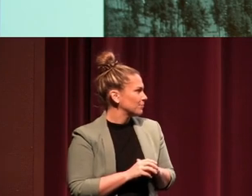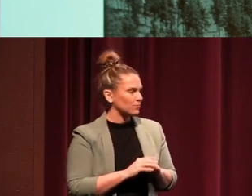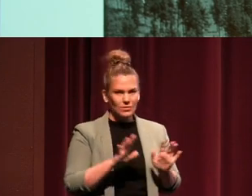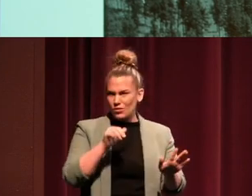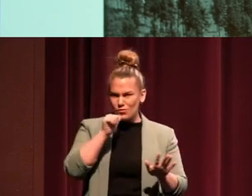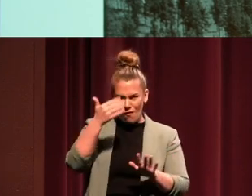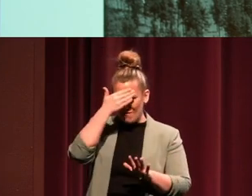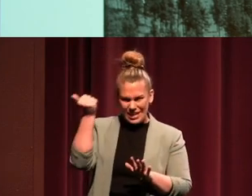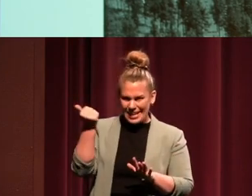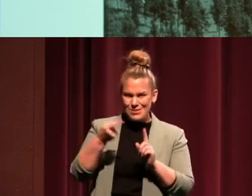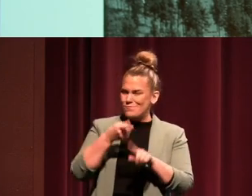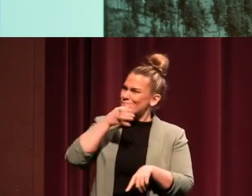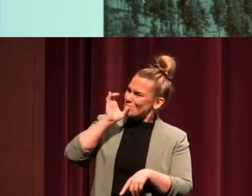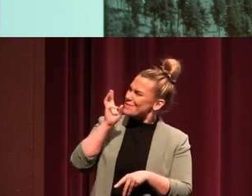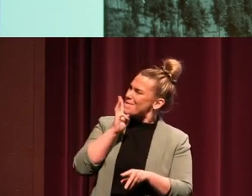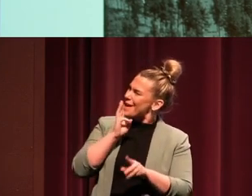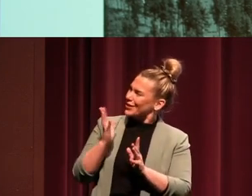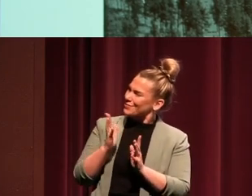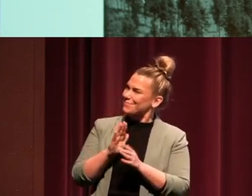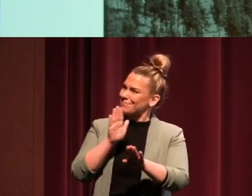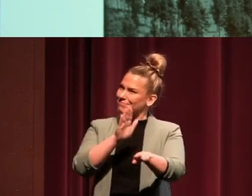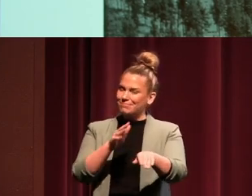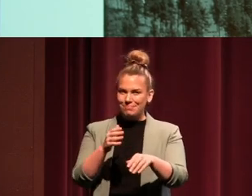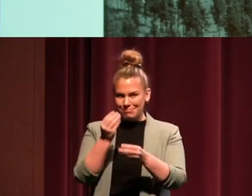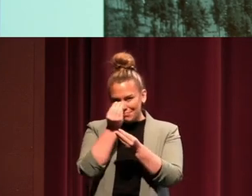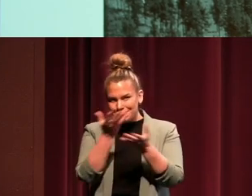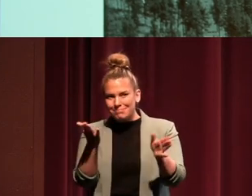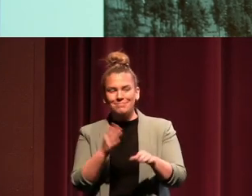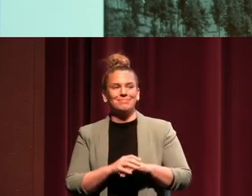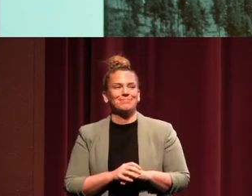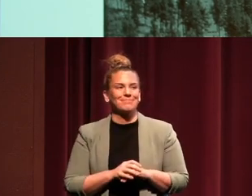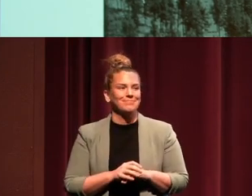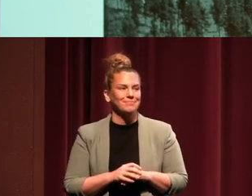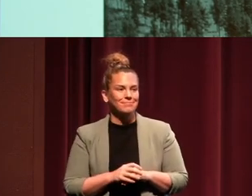Don't forget to drink some water.